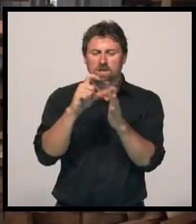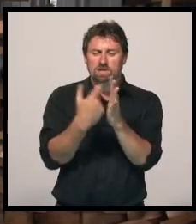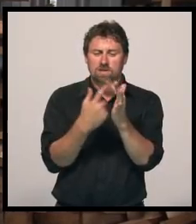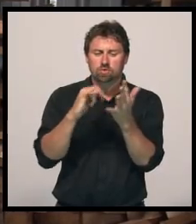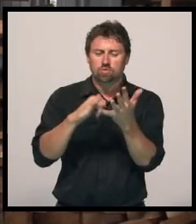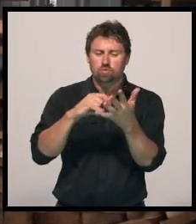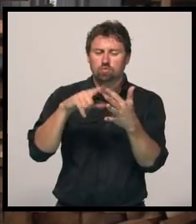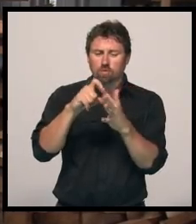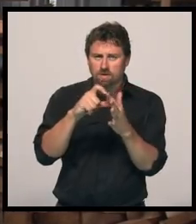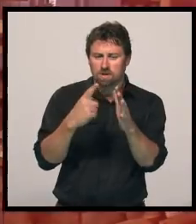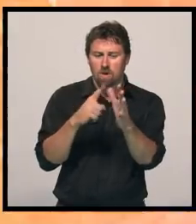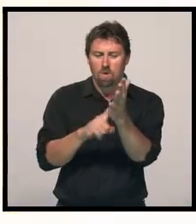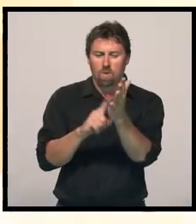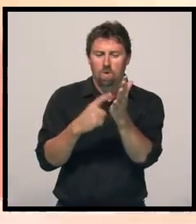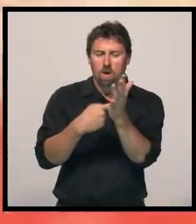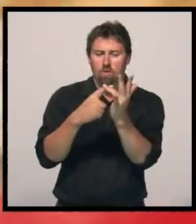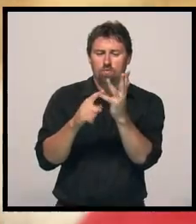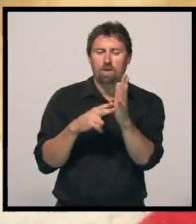nice and square and clean.